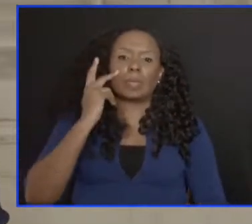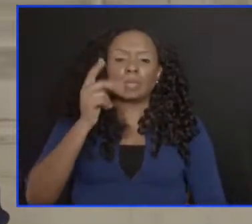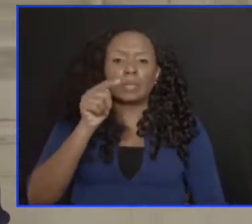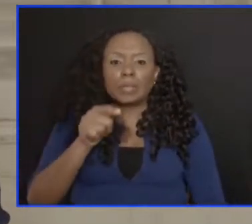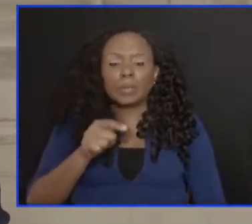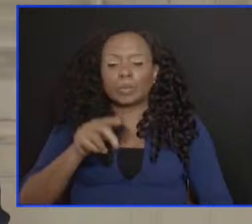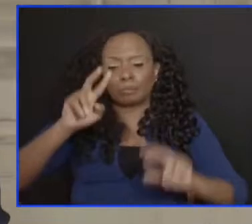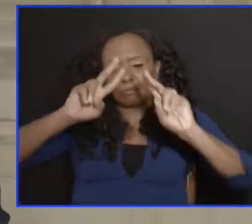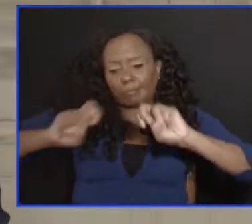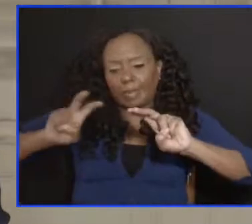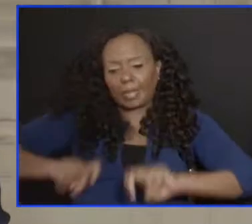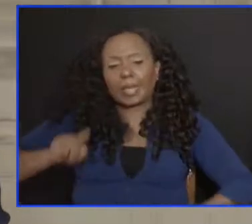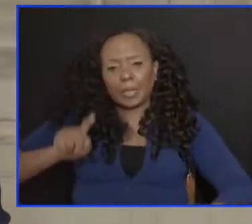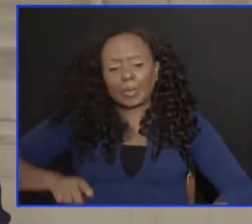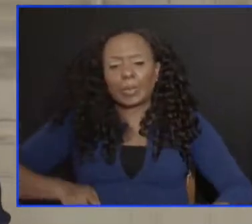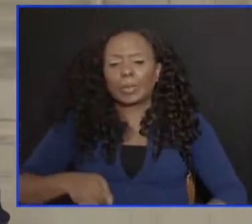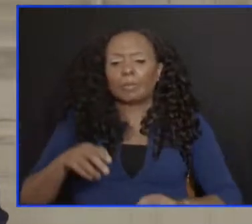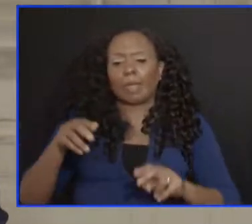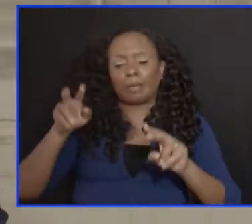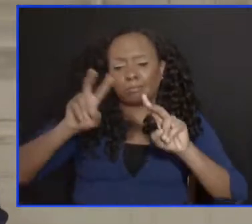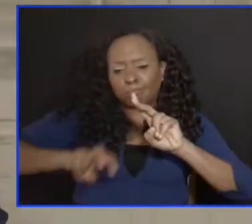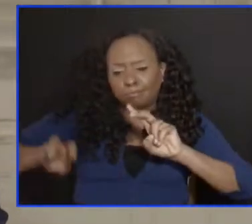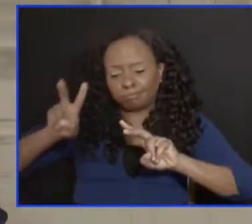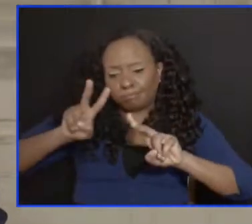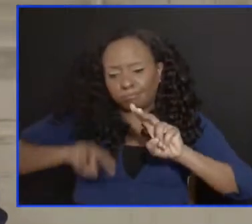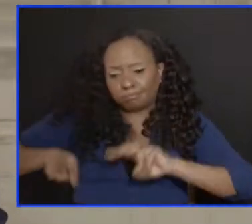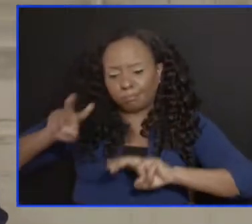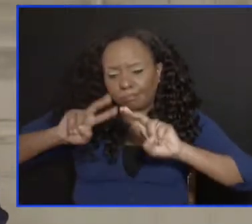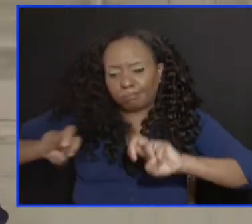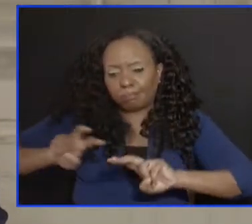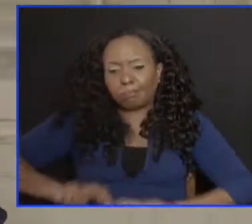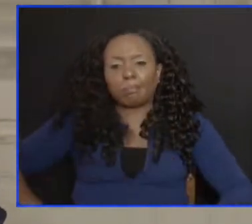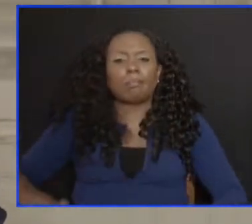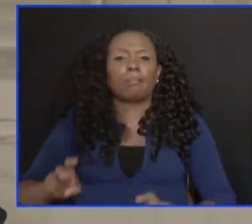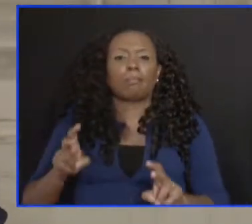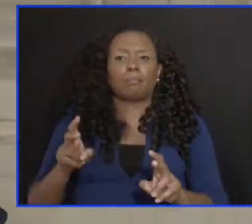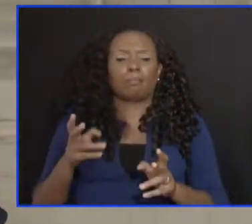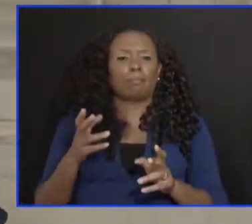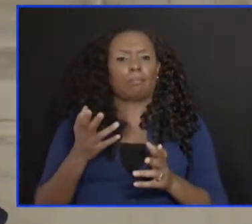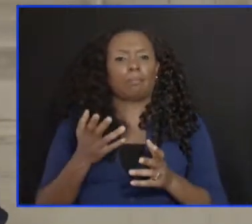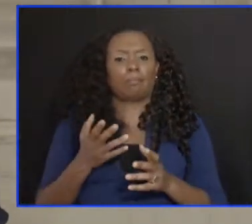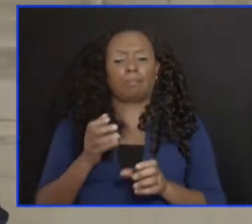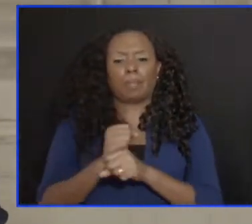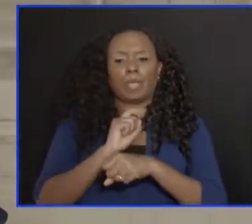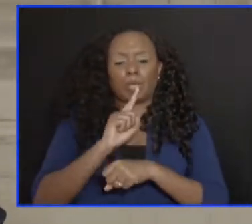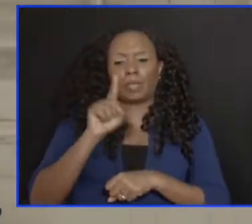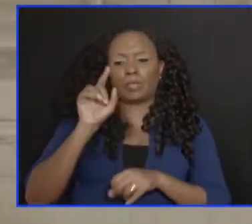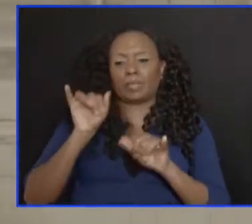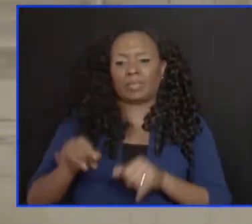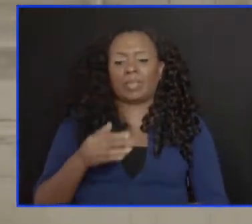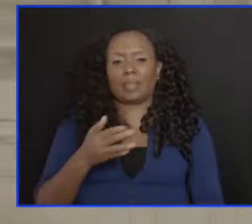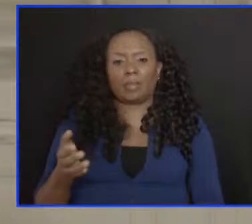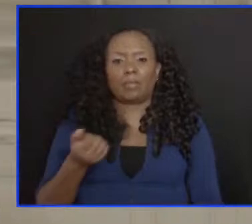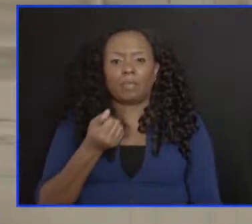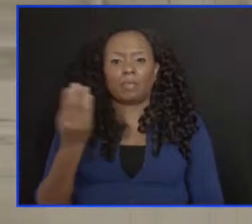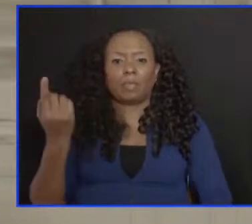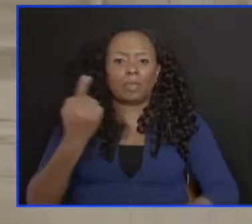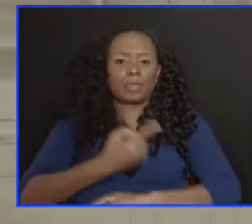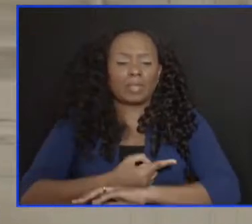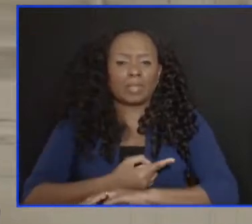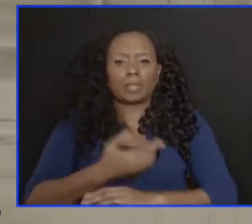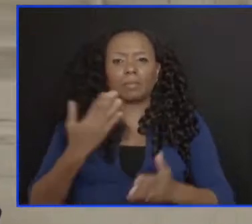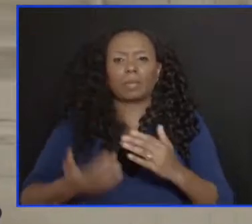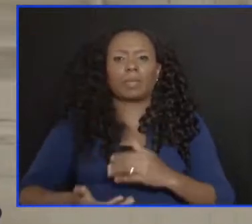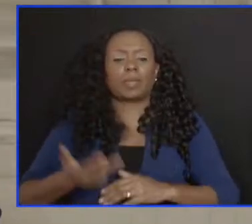figure out what's going on, and either fix you at that point, keep you for a couple of days, because the rollover period for those centers is like